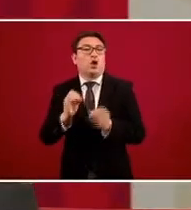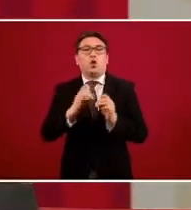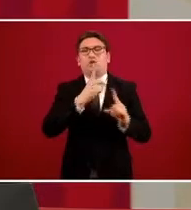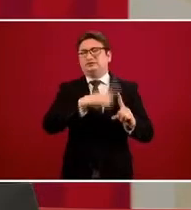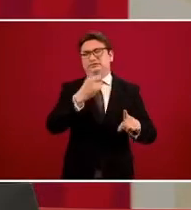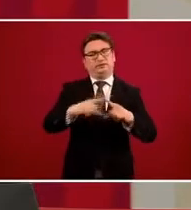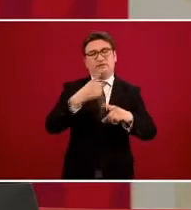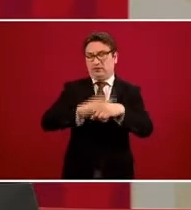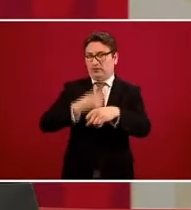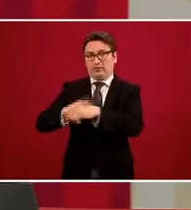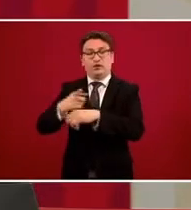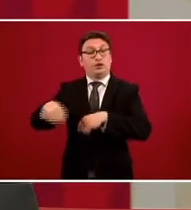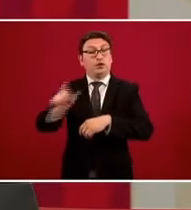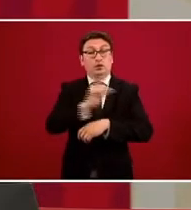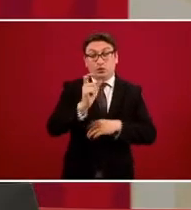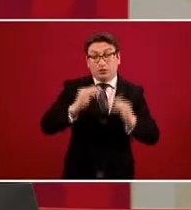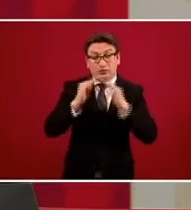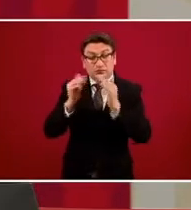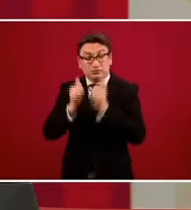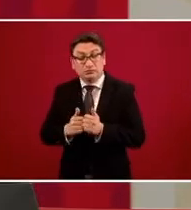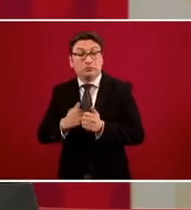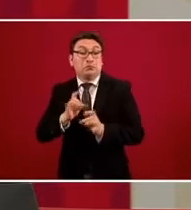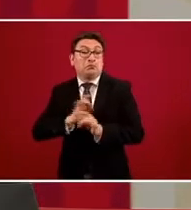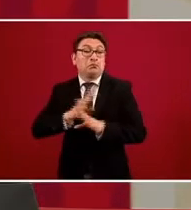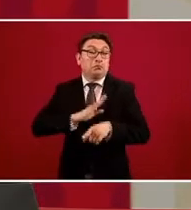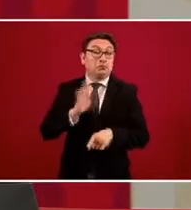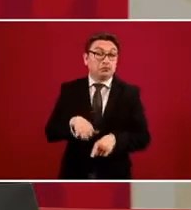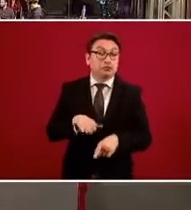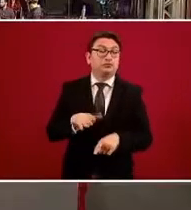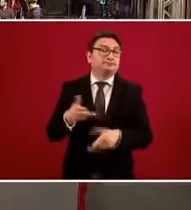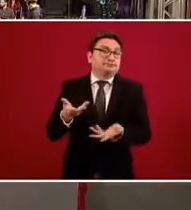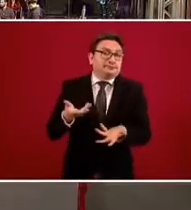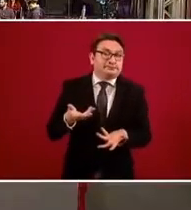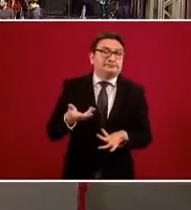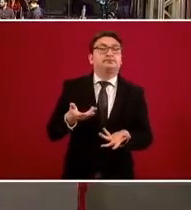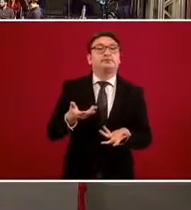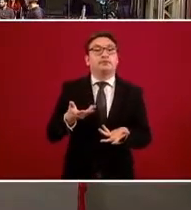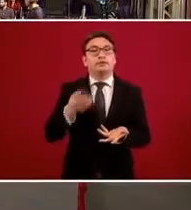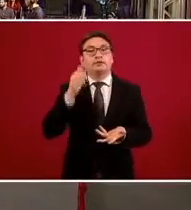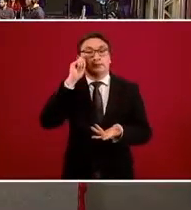with influenza, and it happens with other diseases.